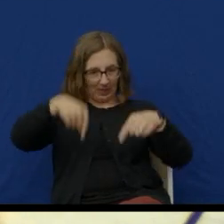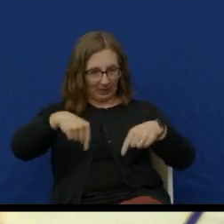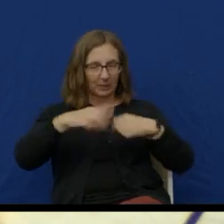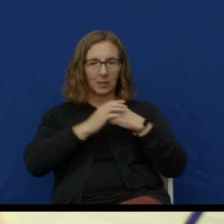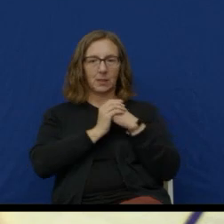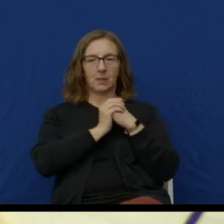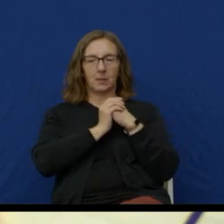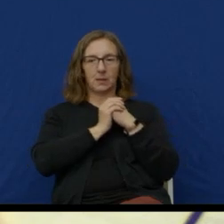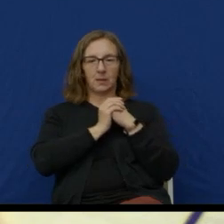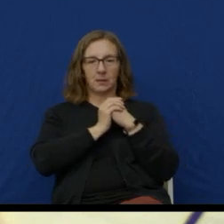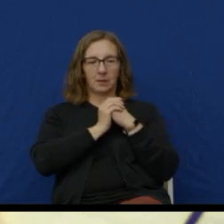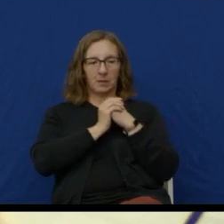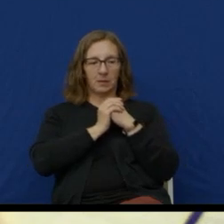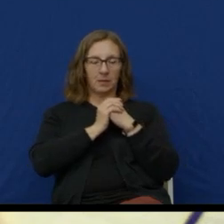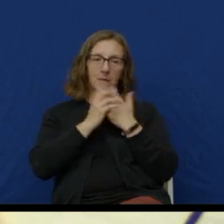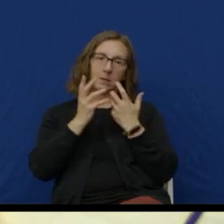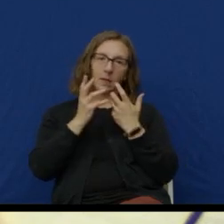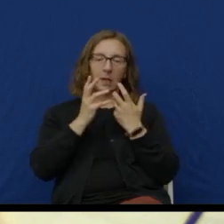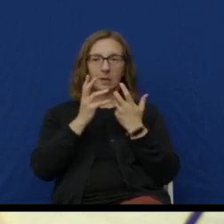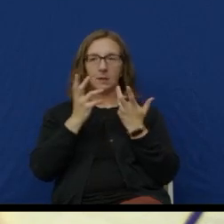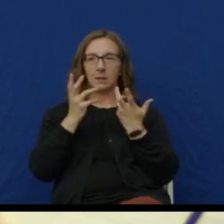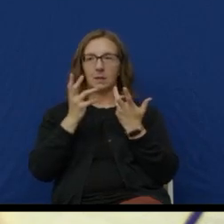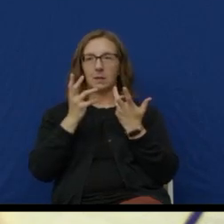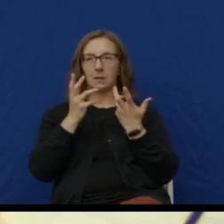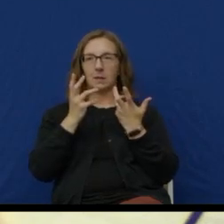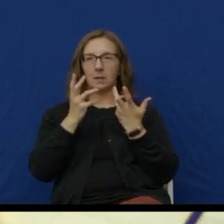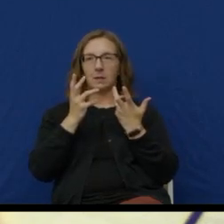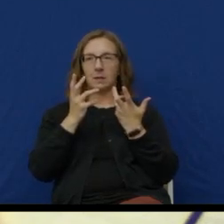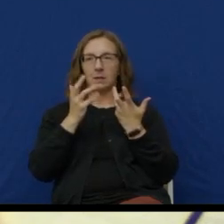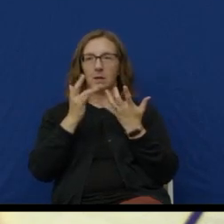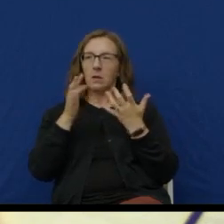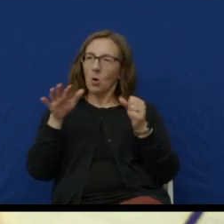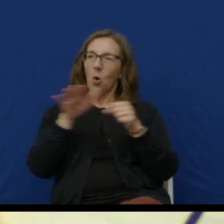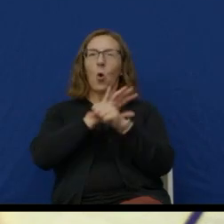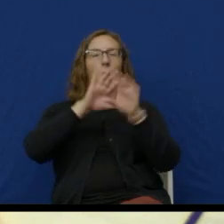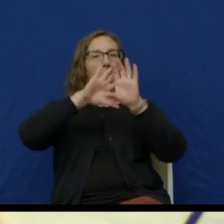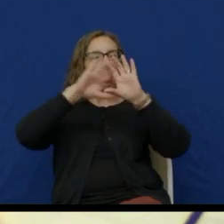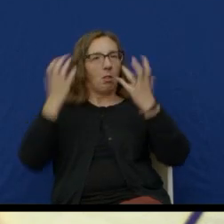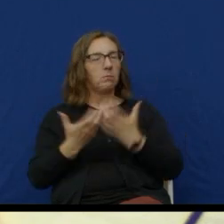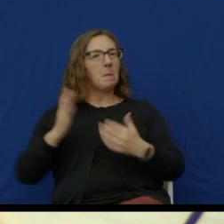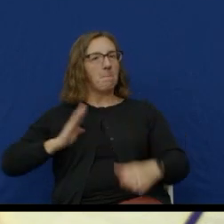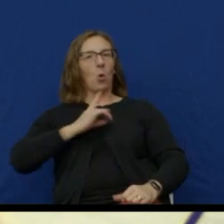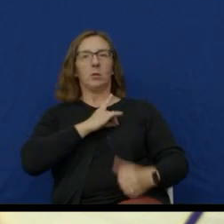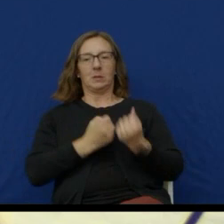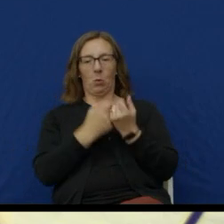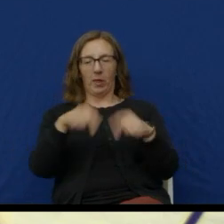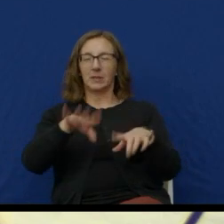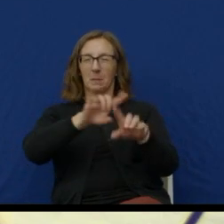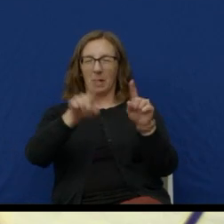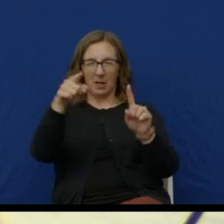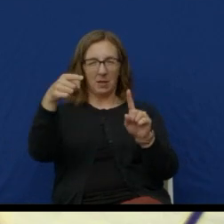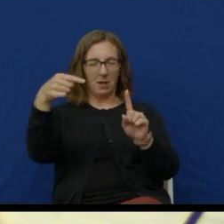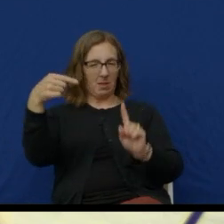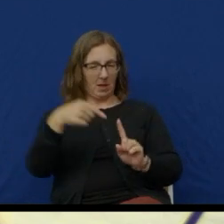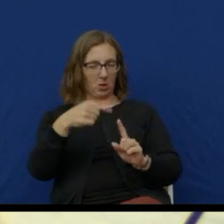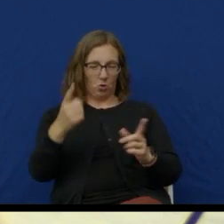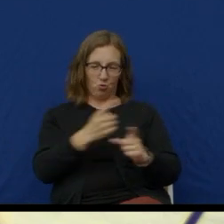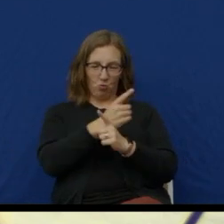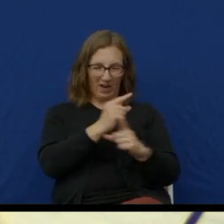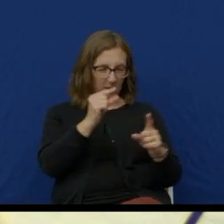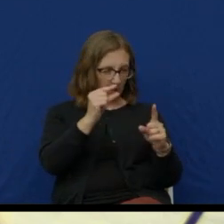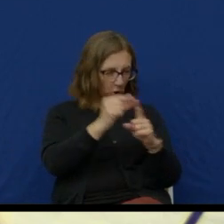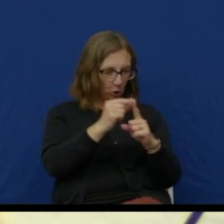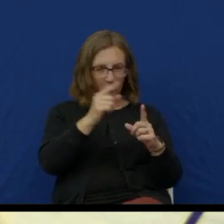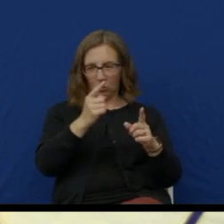of the entire board and something that you all are supportive of. This question of what's the right term and what's the right groups